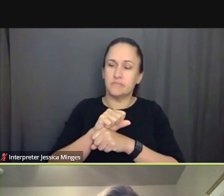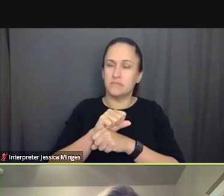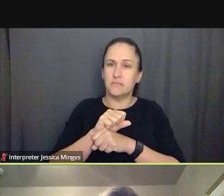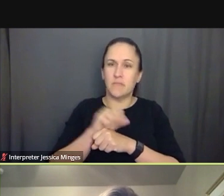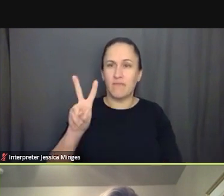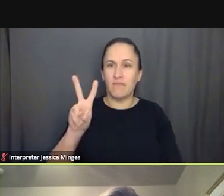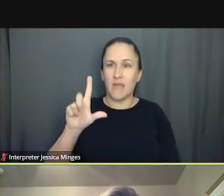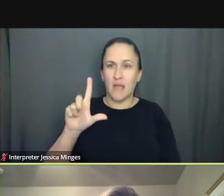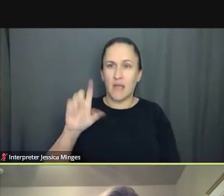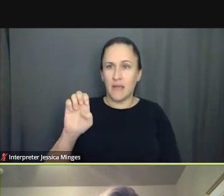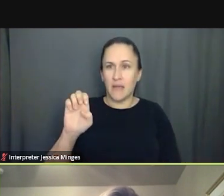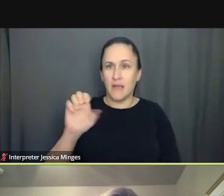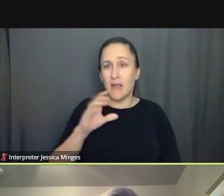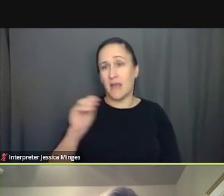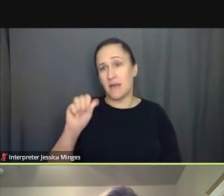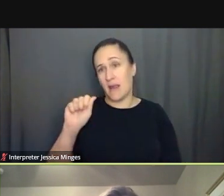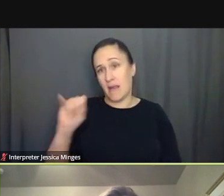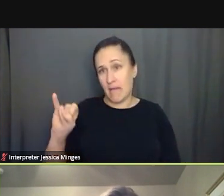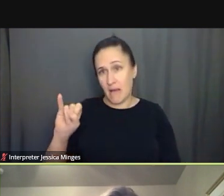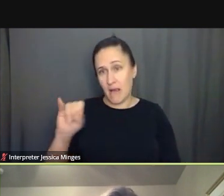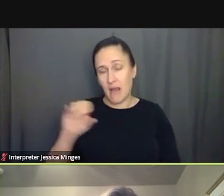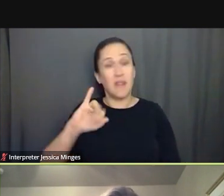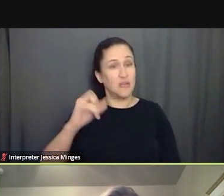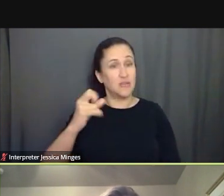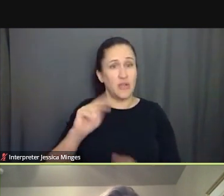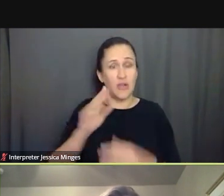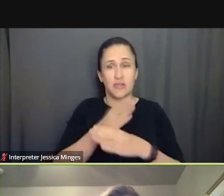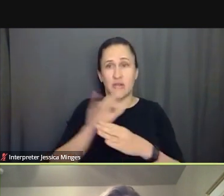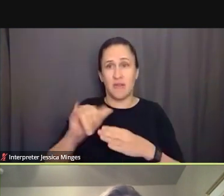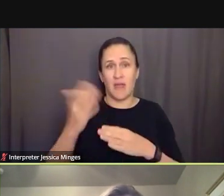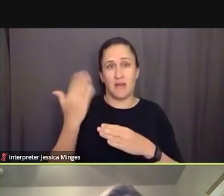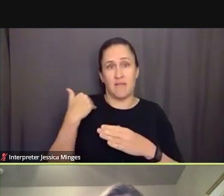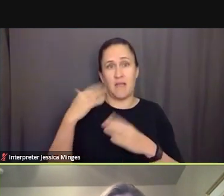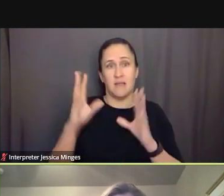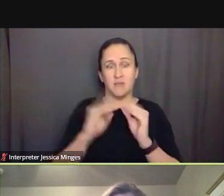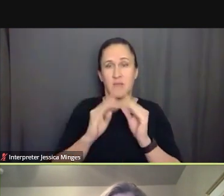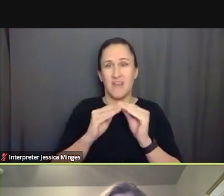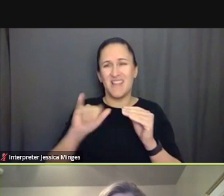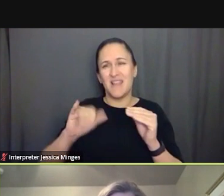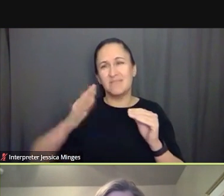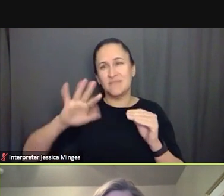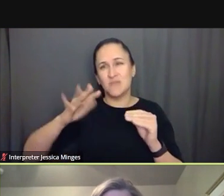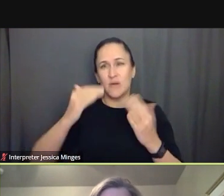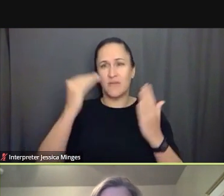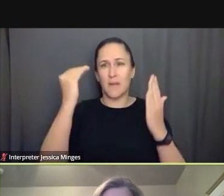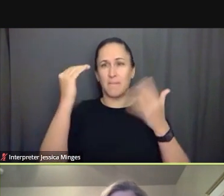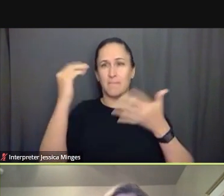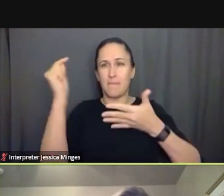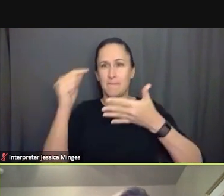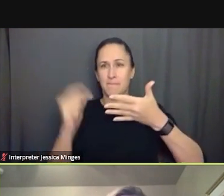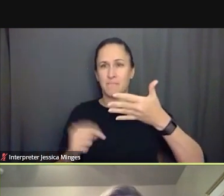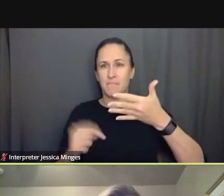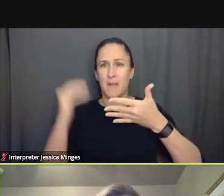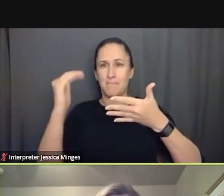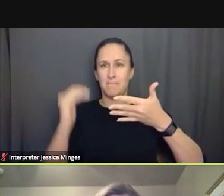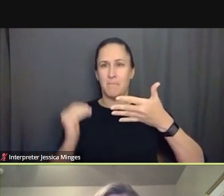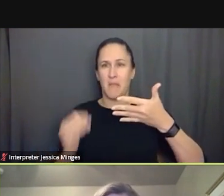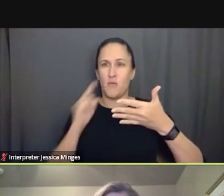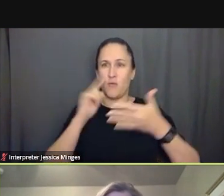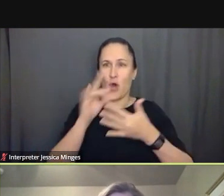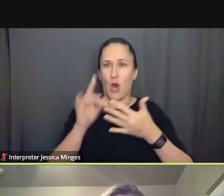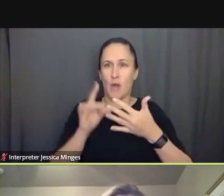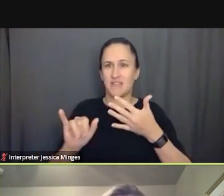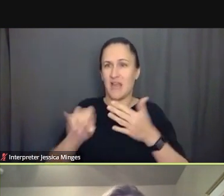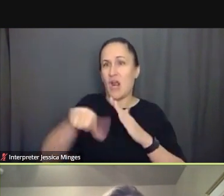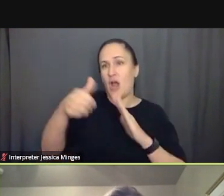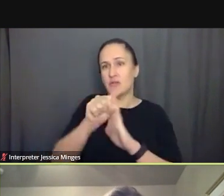VLE and even AI, and John has shared this in our last meeting, this sort of menu of options that other states are using for